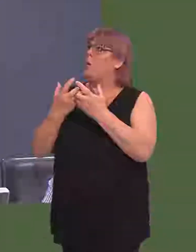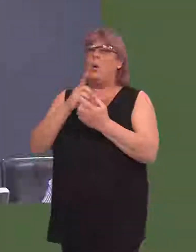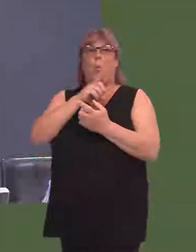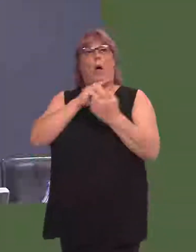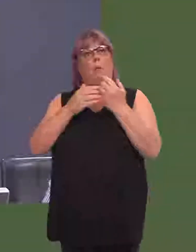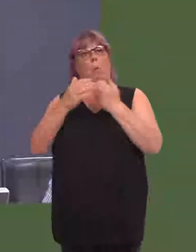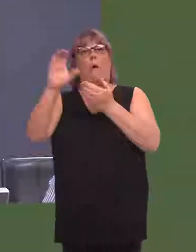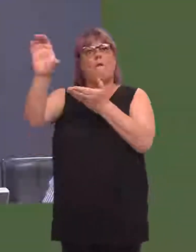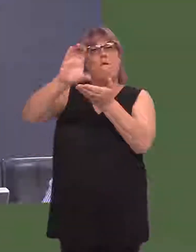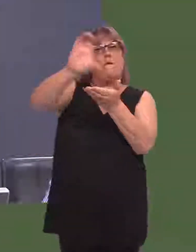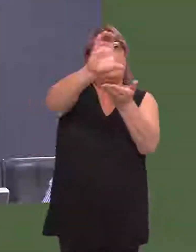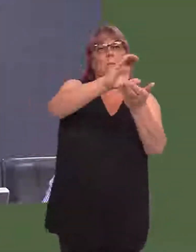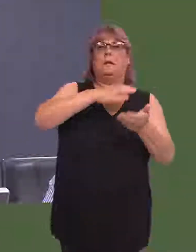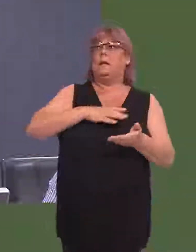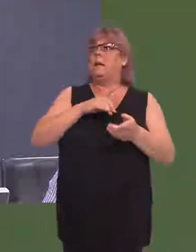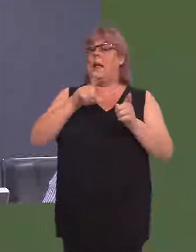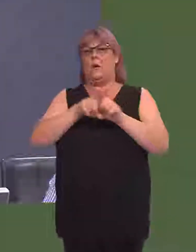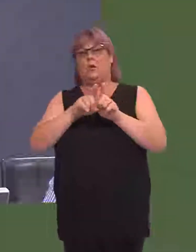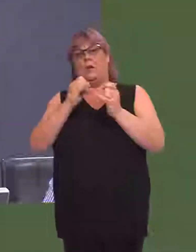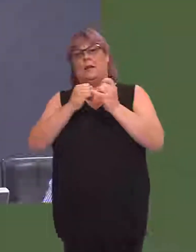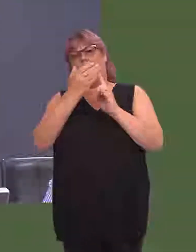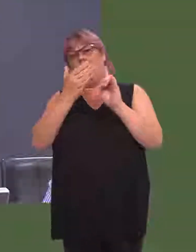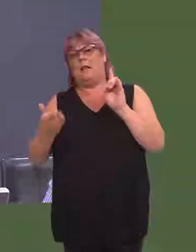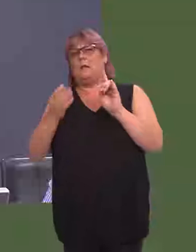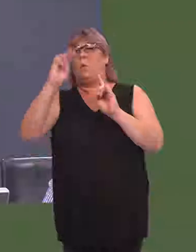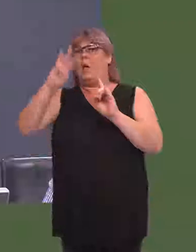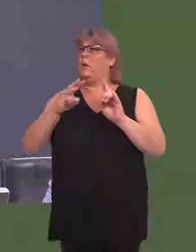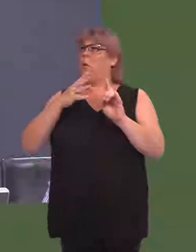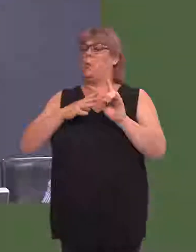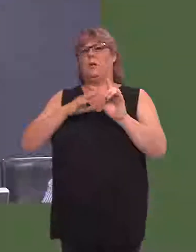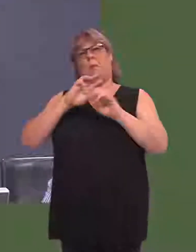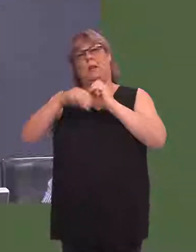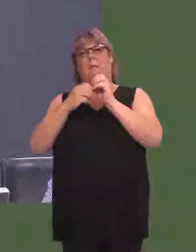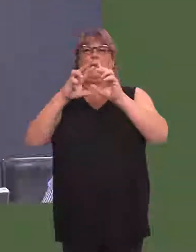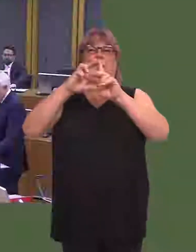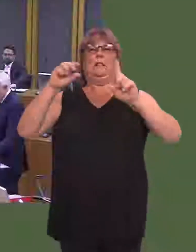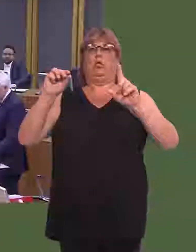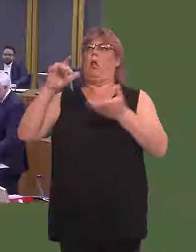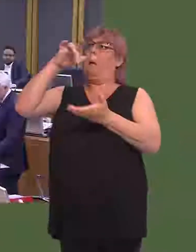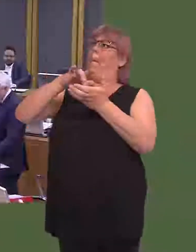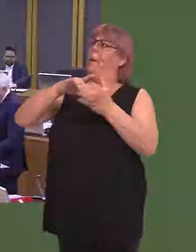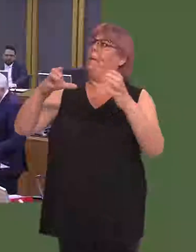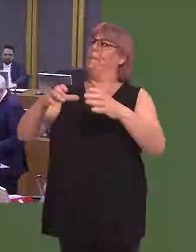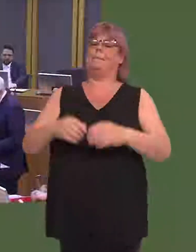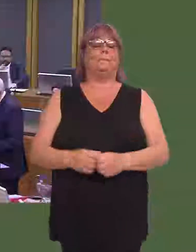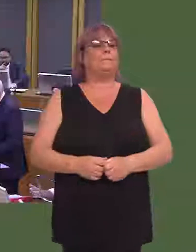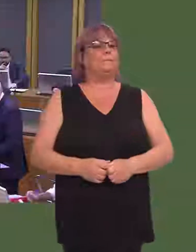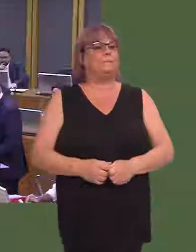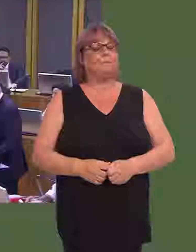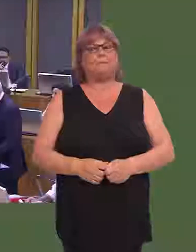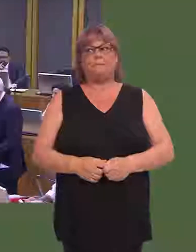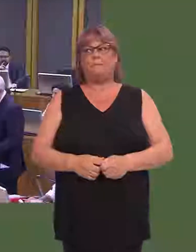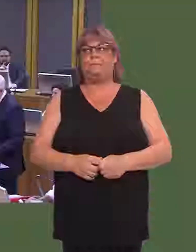to attract more investment and ensure South East Wales maintains its place as a digital hub? Well, first of all, of